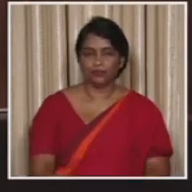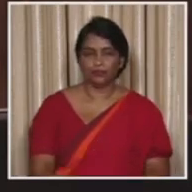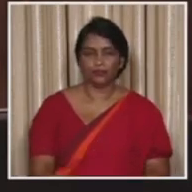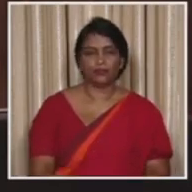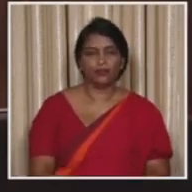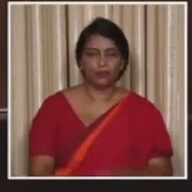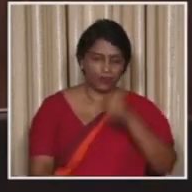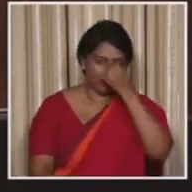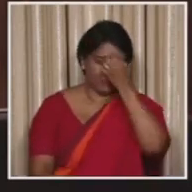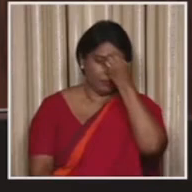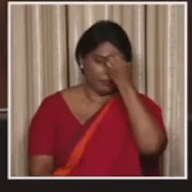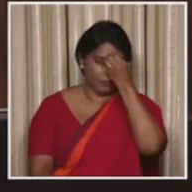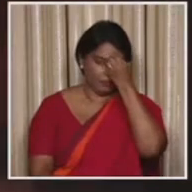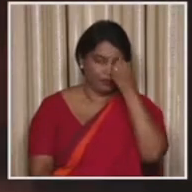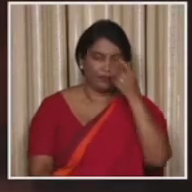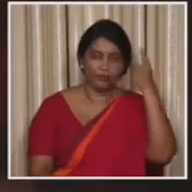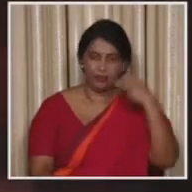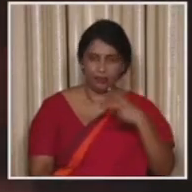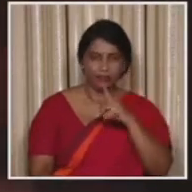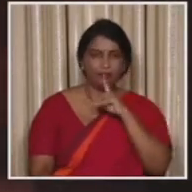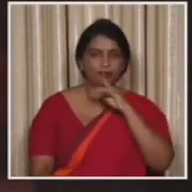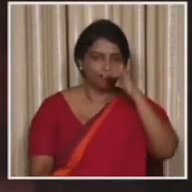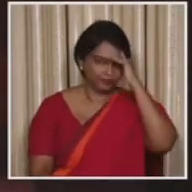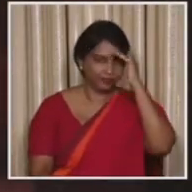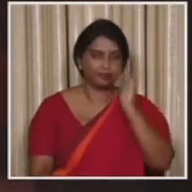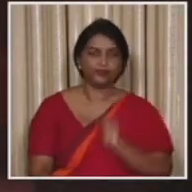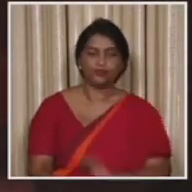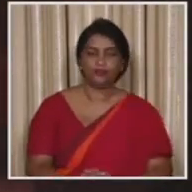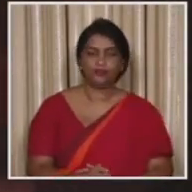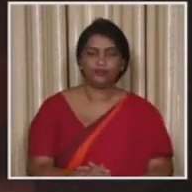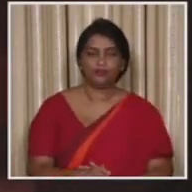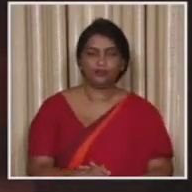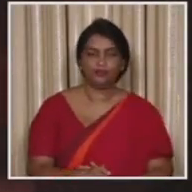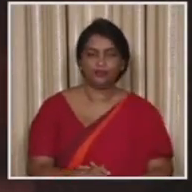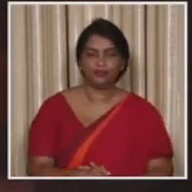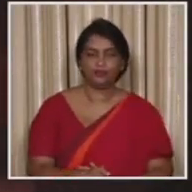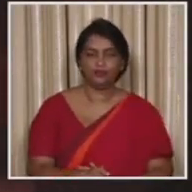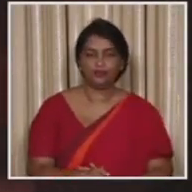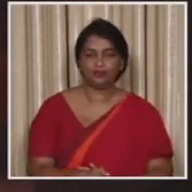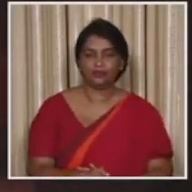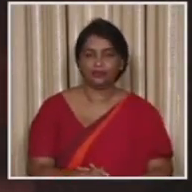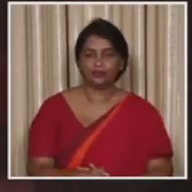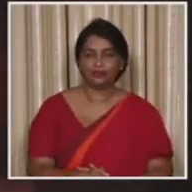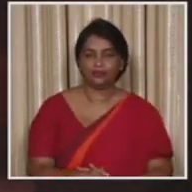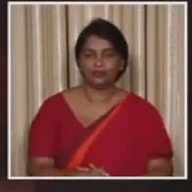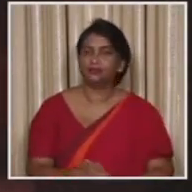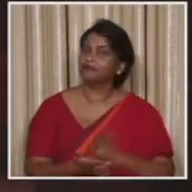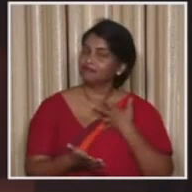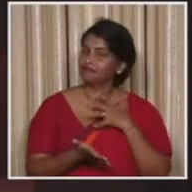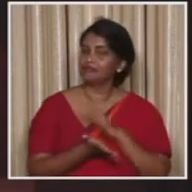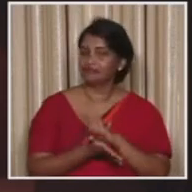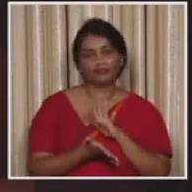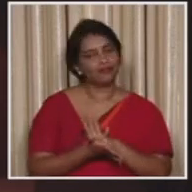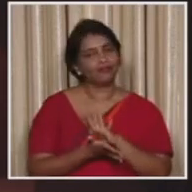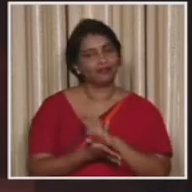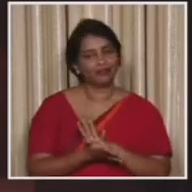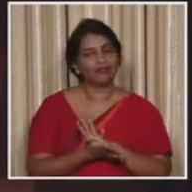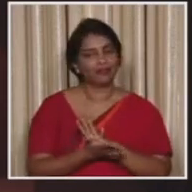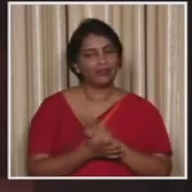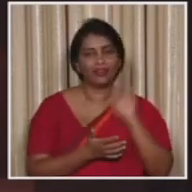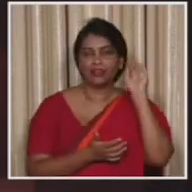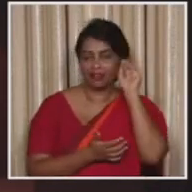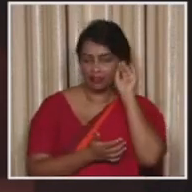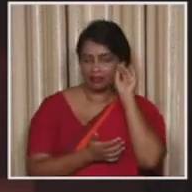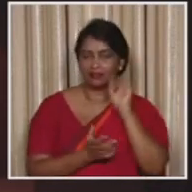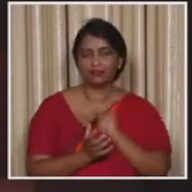Honorable Deputy Speaker, it's nice to know that the member opposite is very keen on